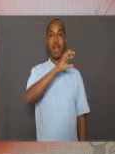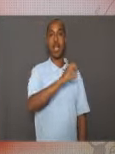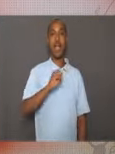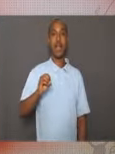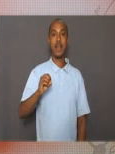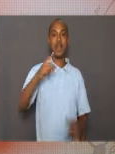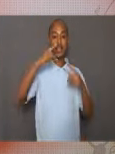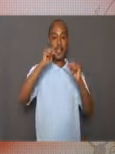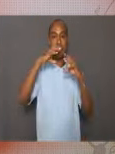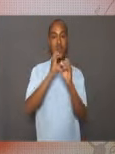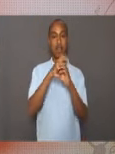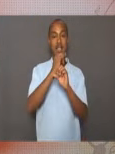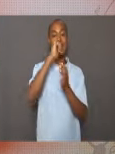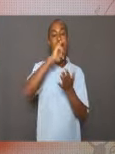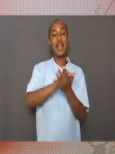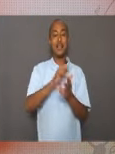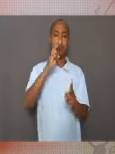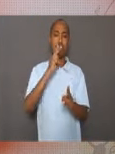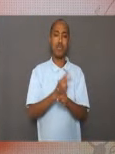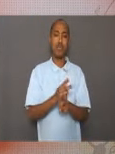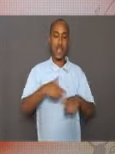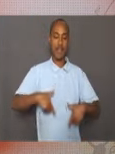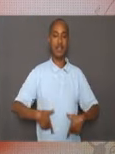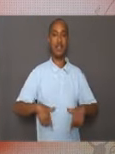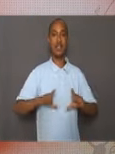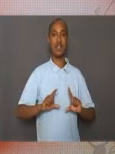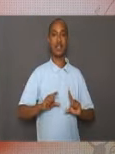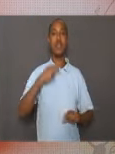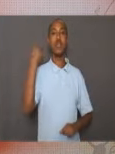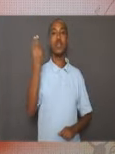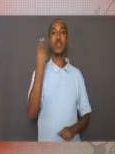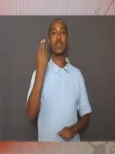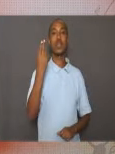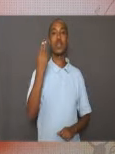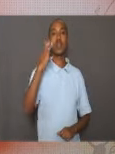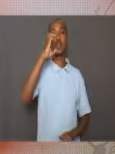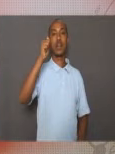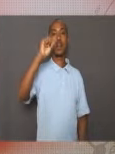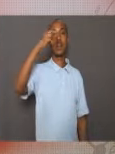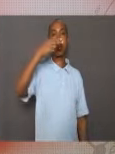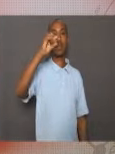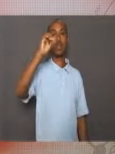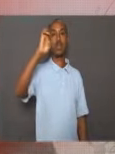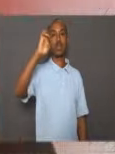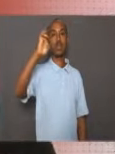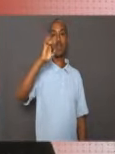the experiment that proved its existence using the cathode ray